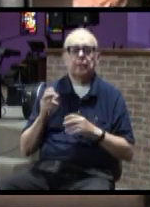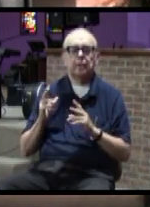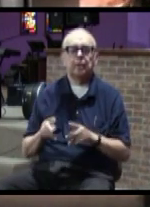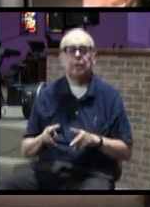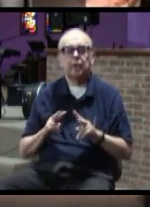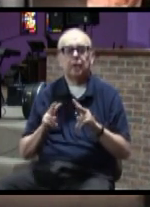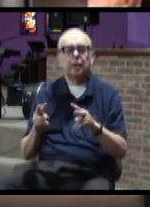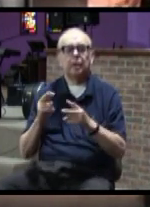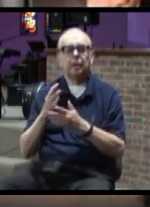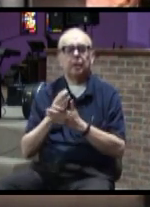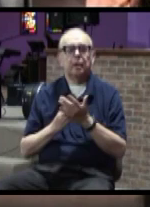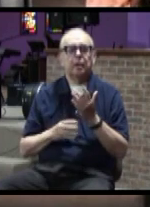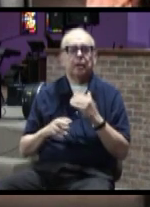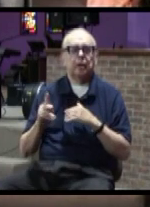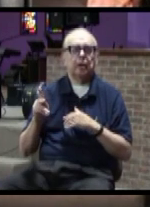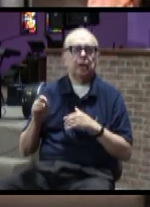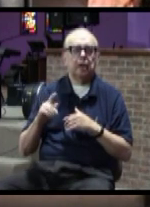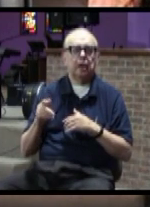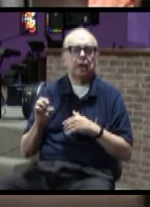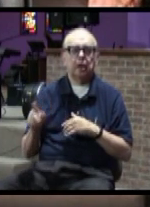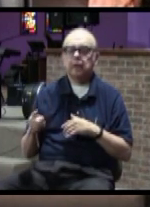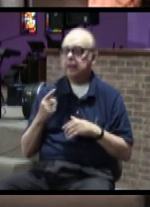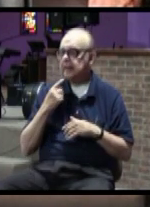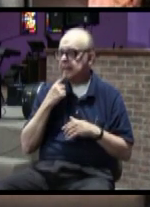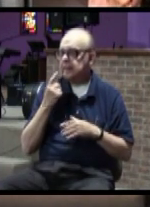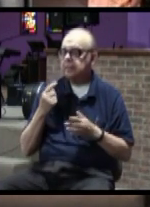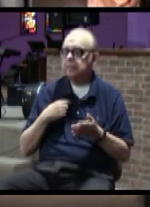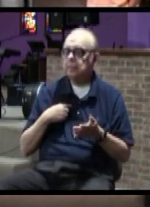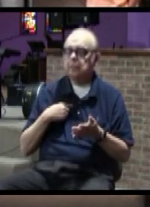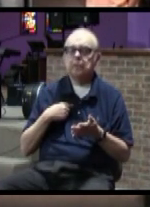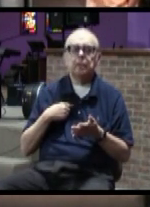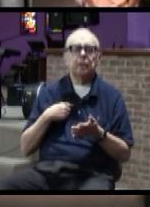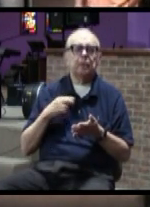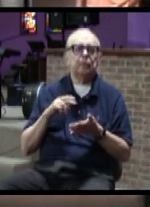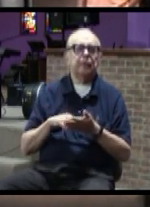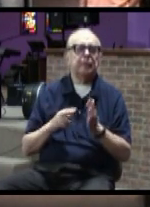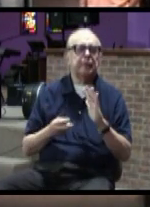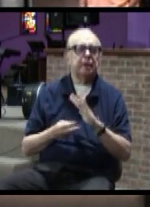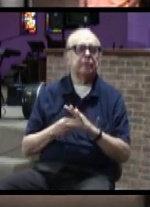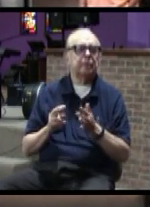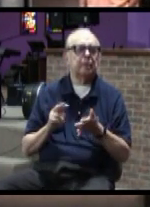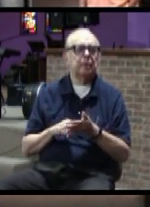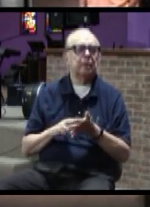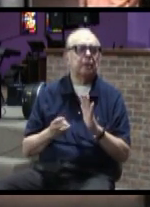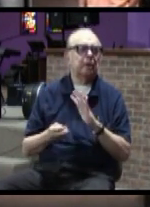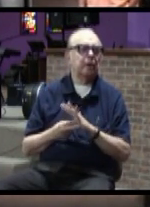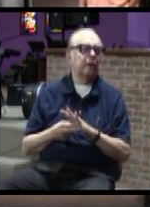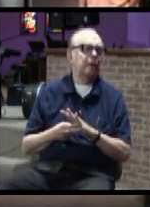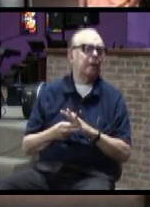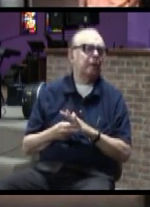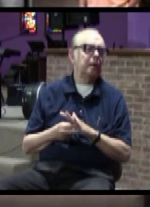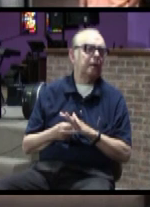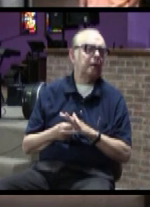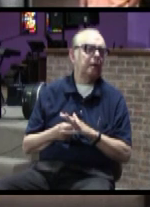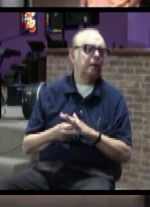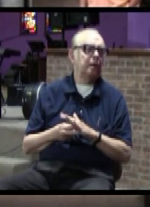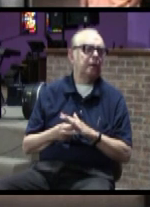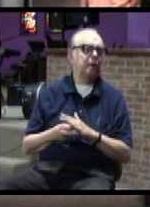So can anybody look at the piece of their jigsaw puzzle right now and tell me what that jigsaw puzzle is?